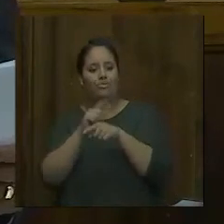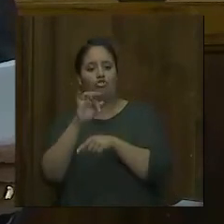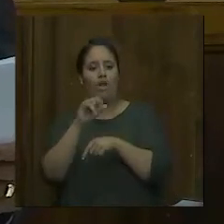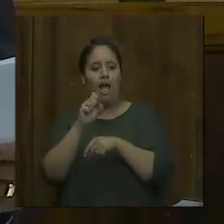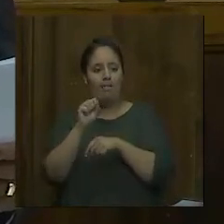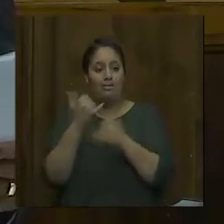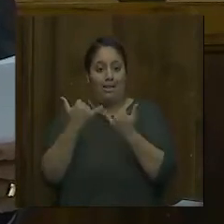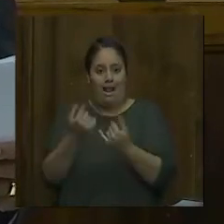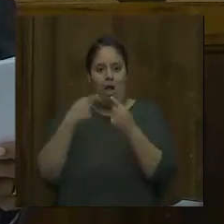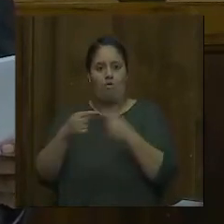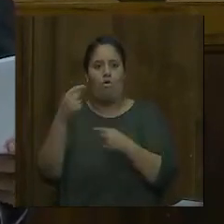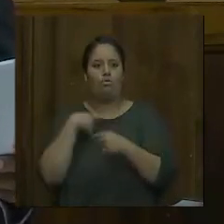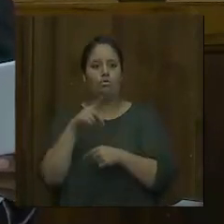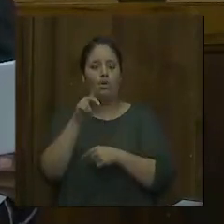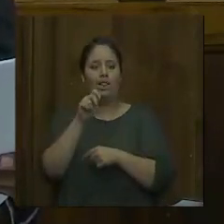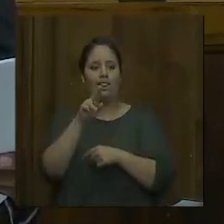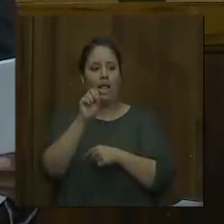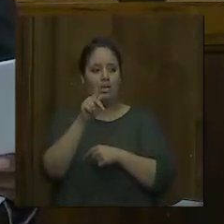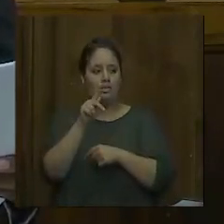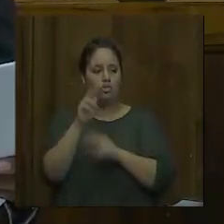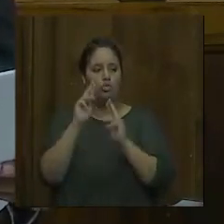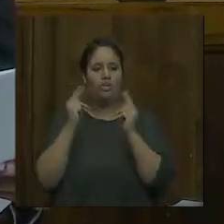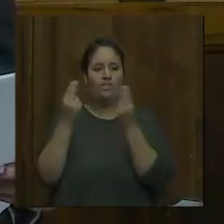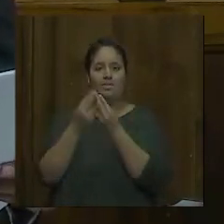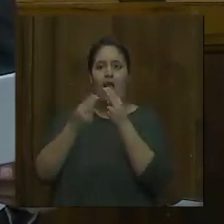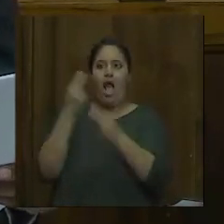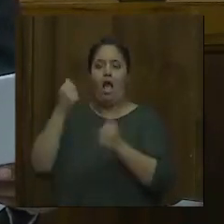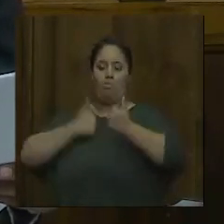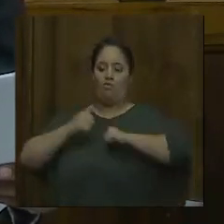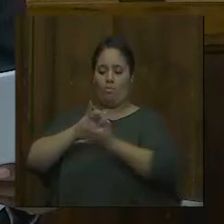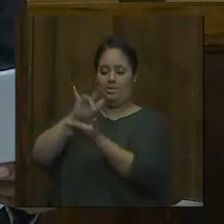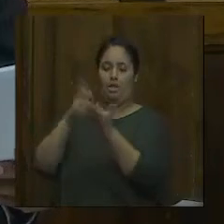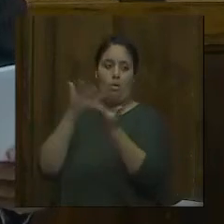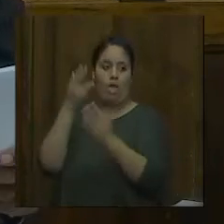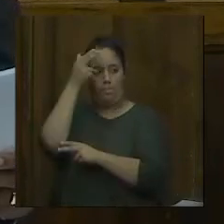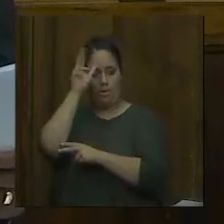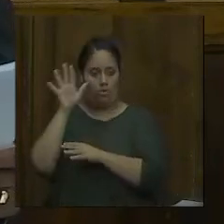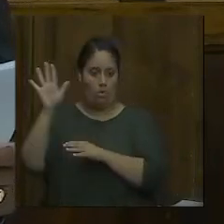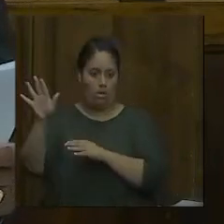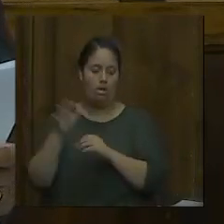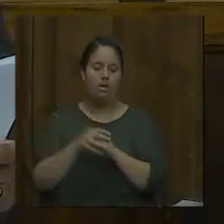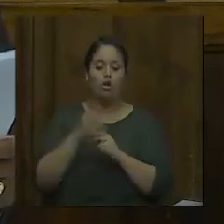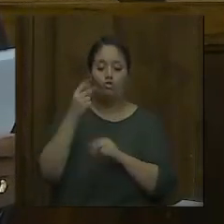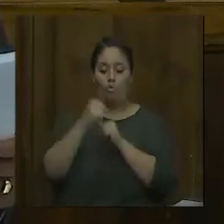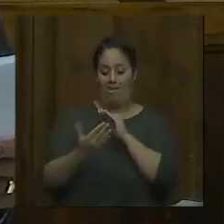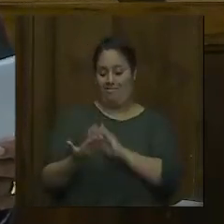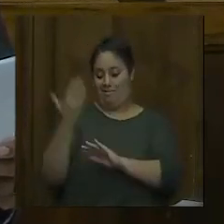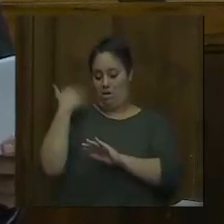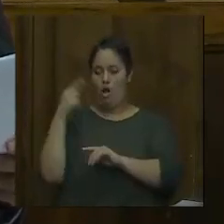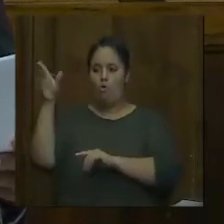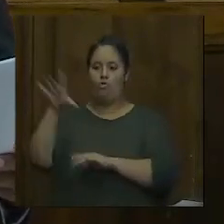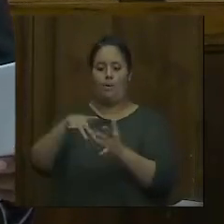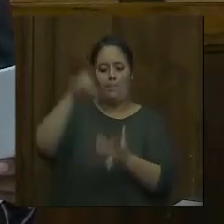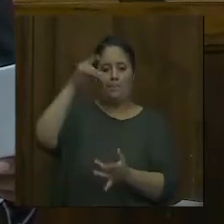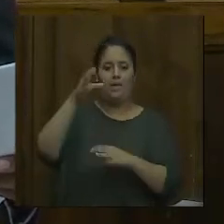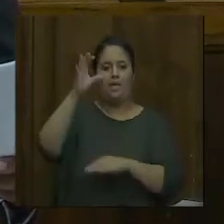attending Tuks University High Performance Center in Pretoria. Just 2 months ago, she was selected as